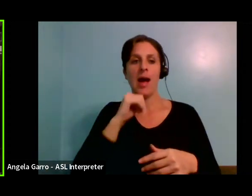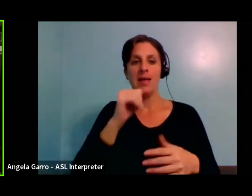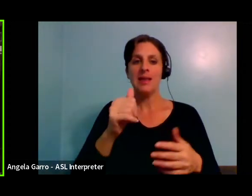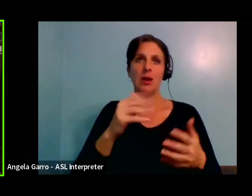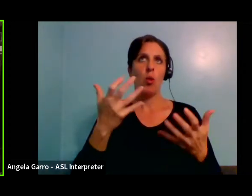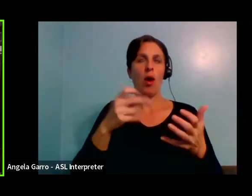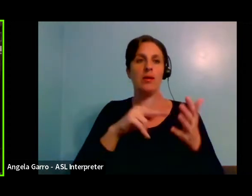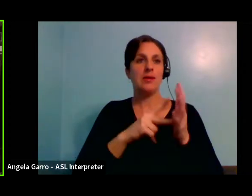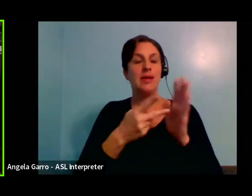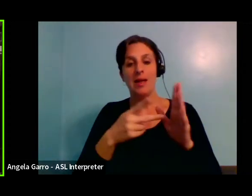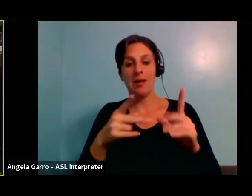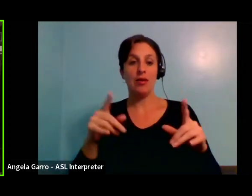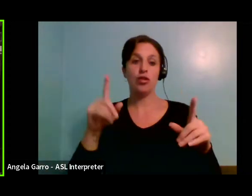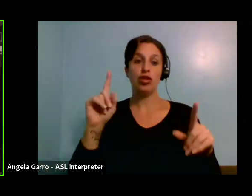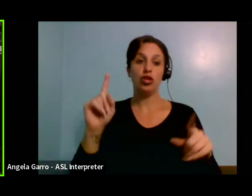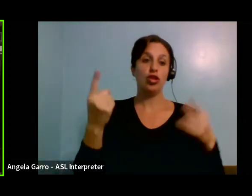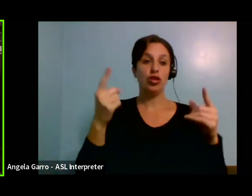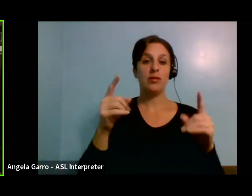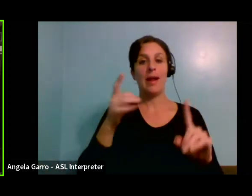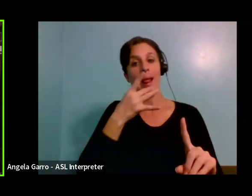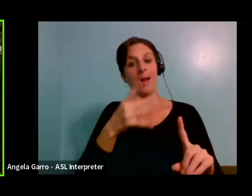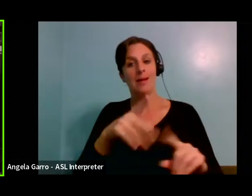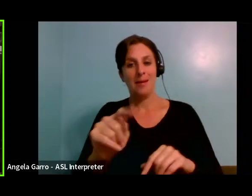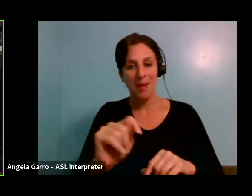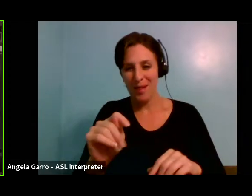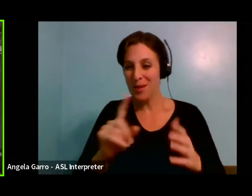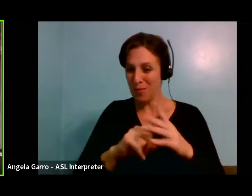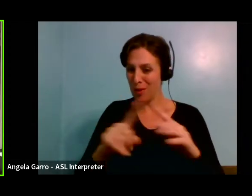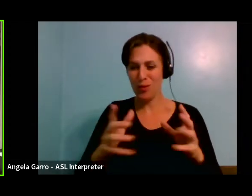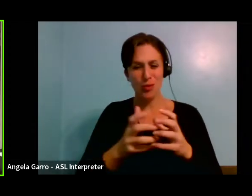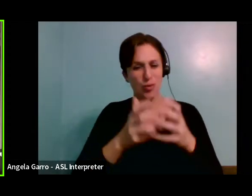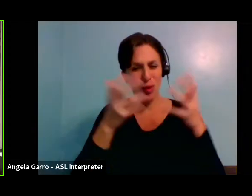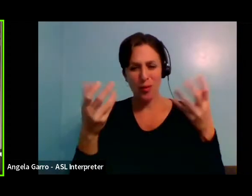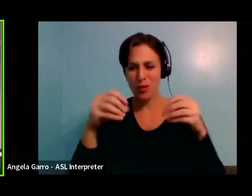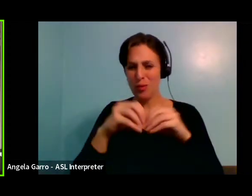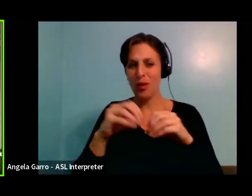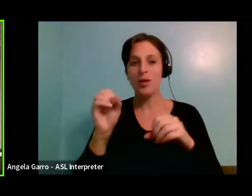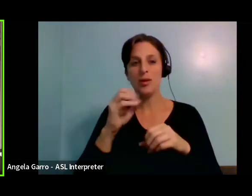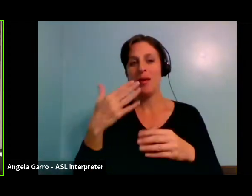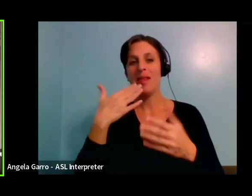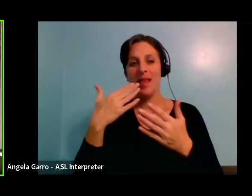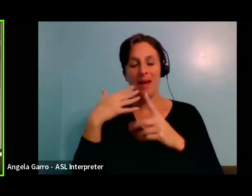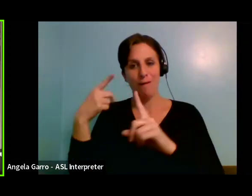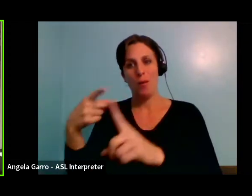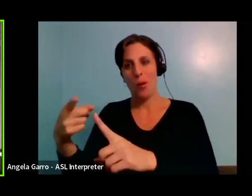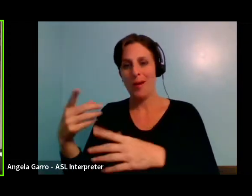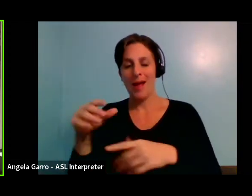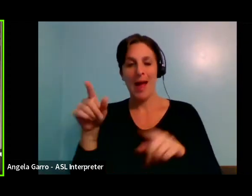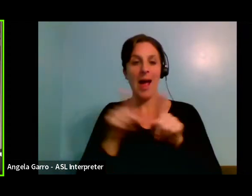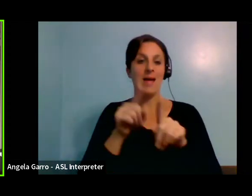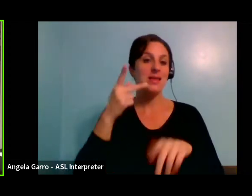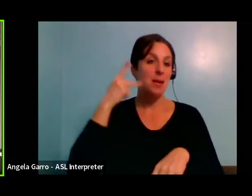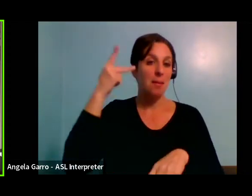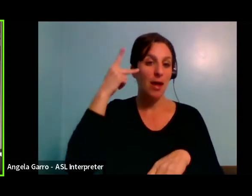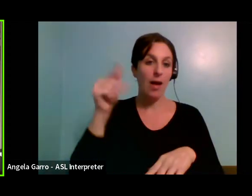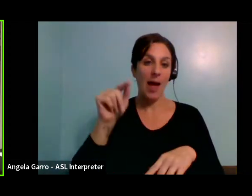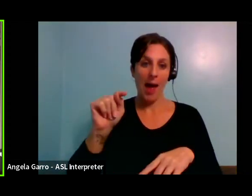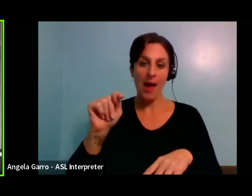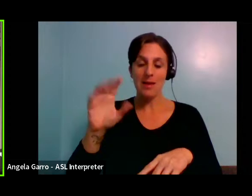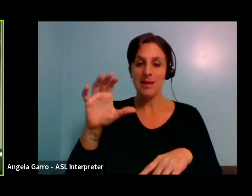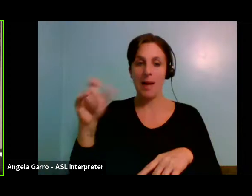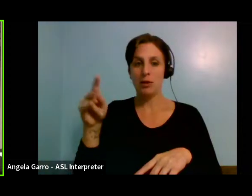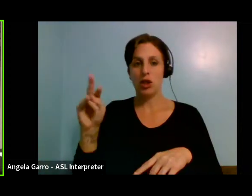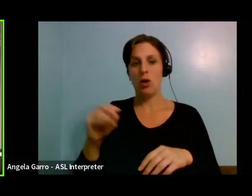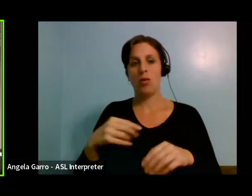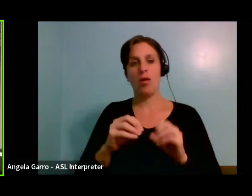intend for it to sound like there was just light put in the bathrooms, but there's so much more. So thank you for going into, and as a parent at Cappuccino, I